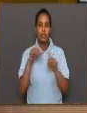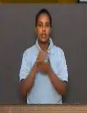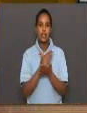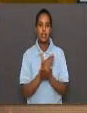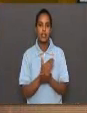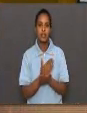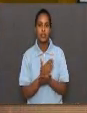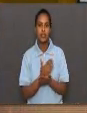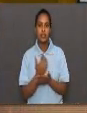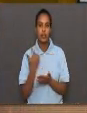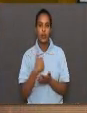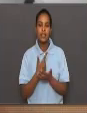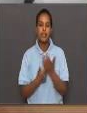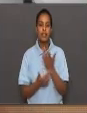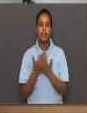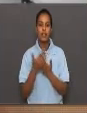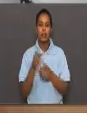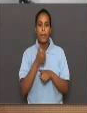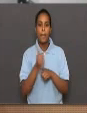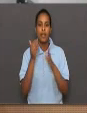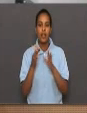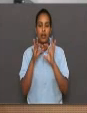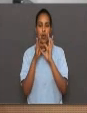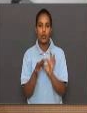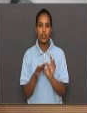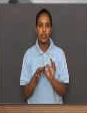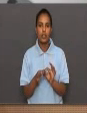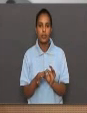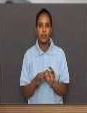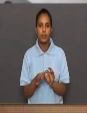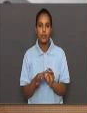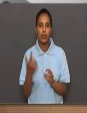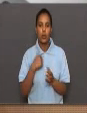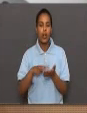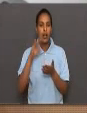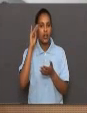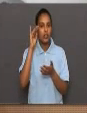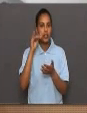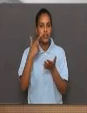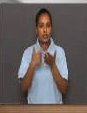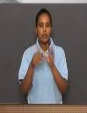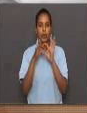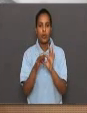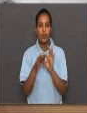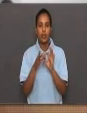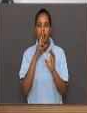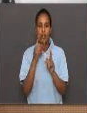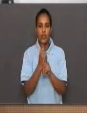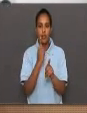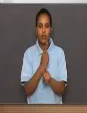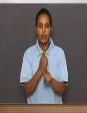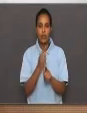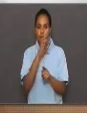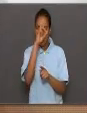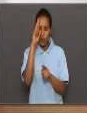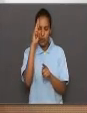In today's lesson, we discussed metallic bonding. We learned that these bonds are